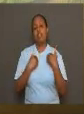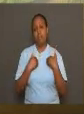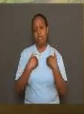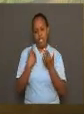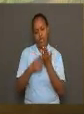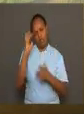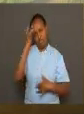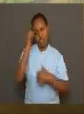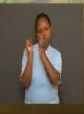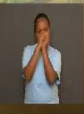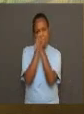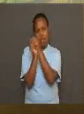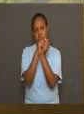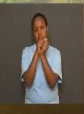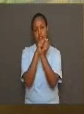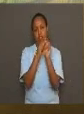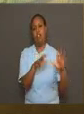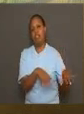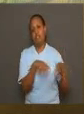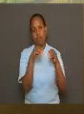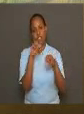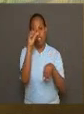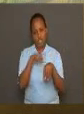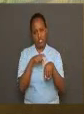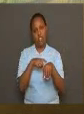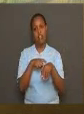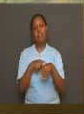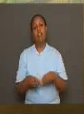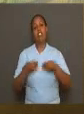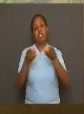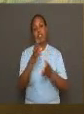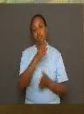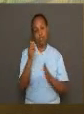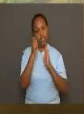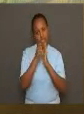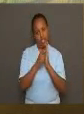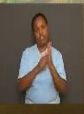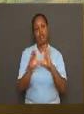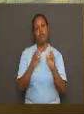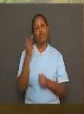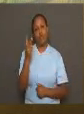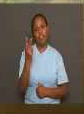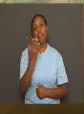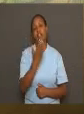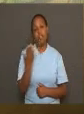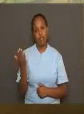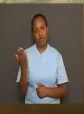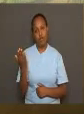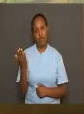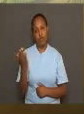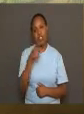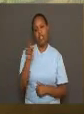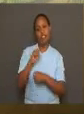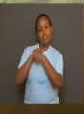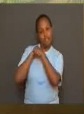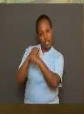disease. Students, take a moment to write down 2 things that you can do to